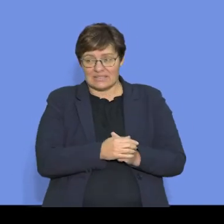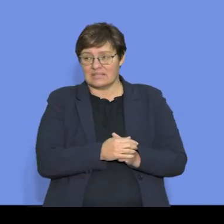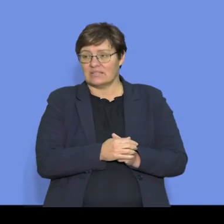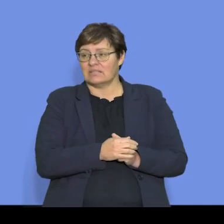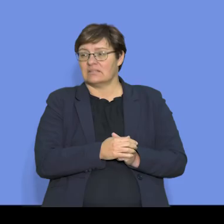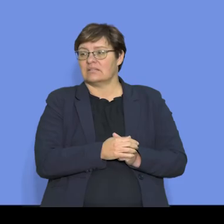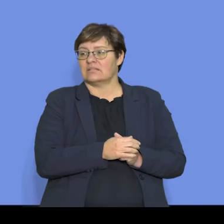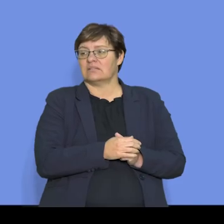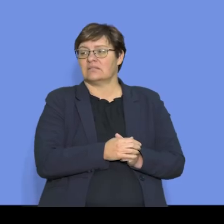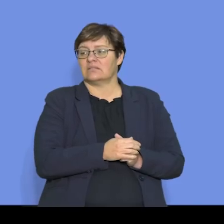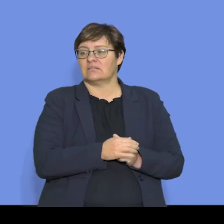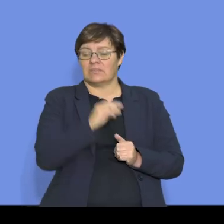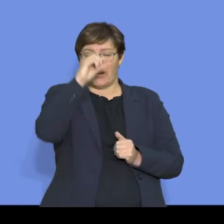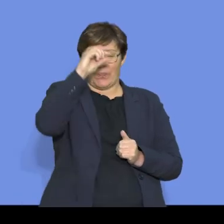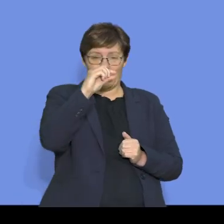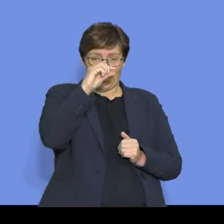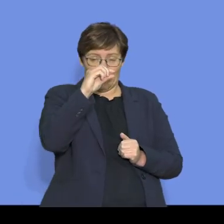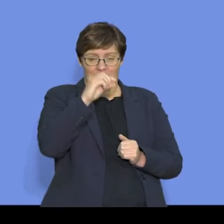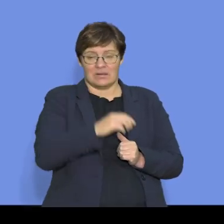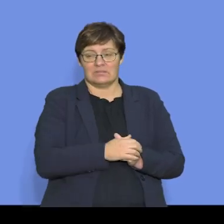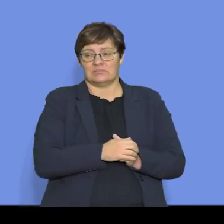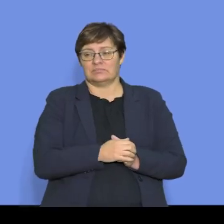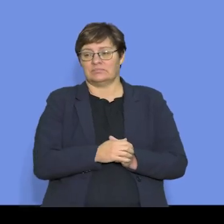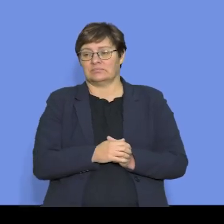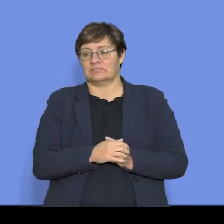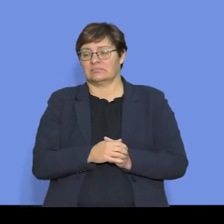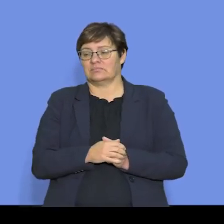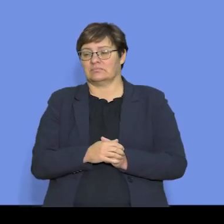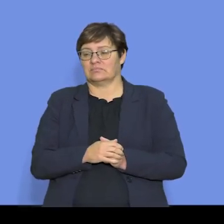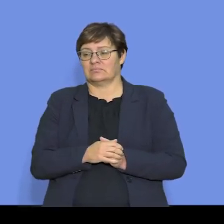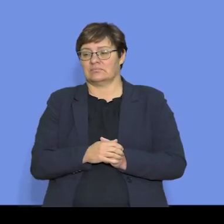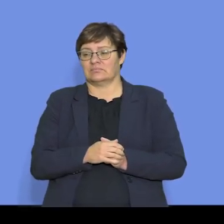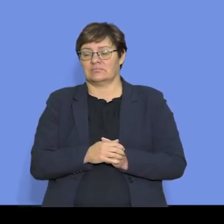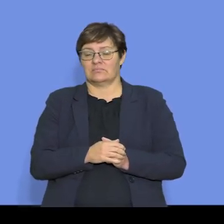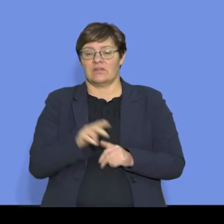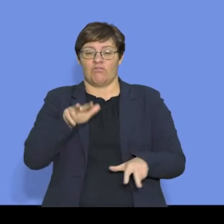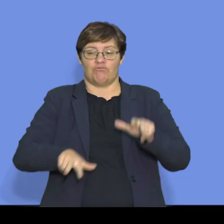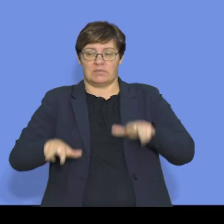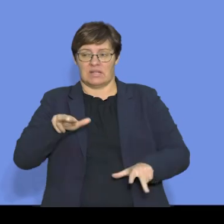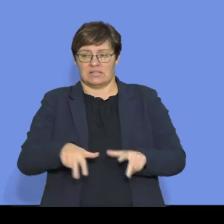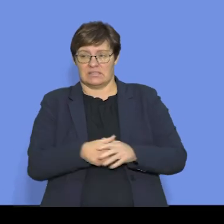the Cretaceous, it means the narrowest bar.